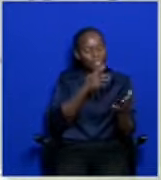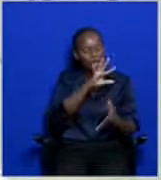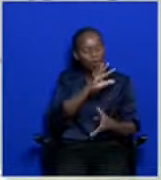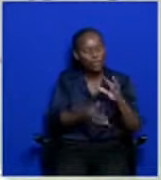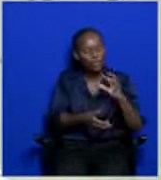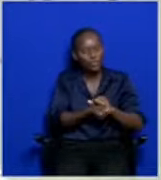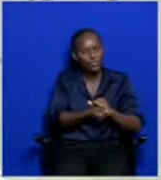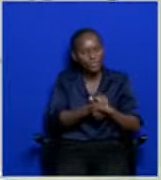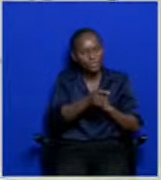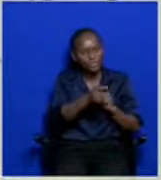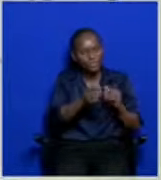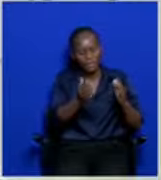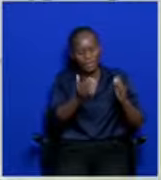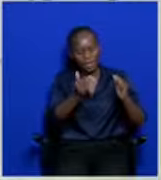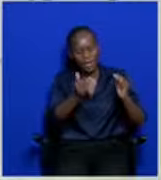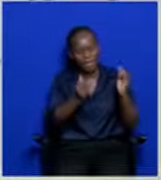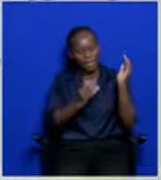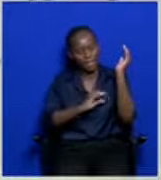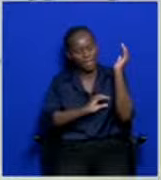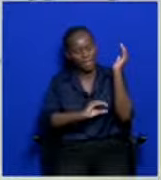2024. yes,